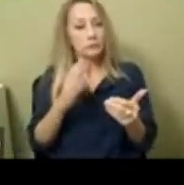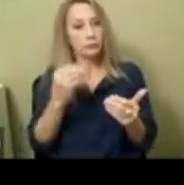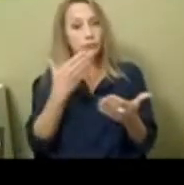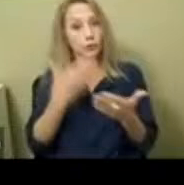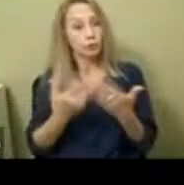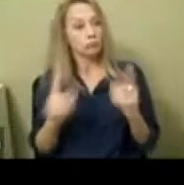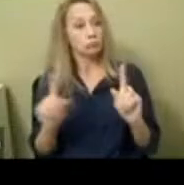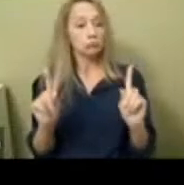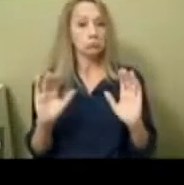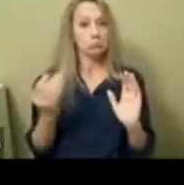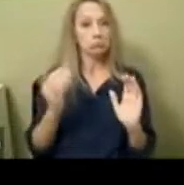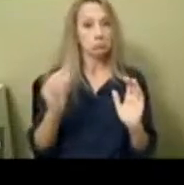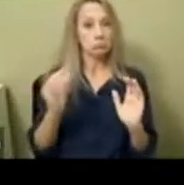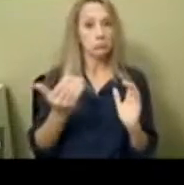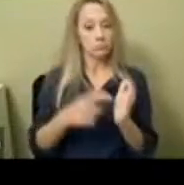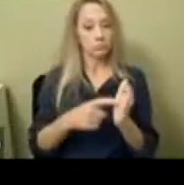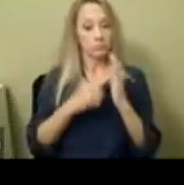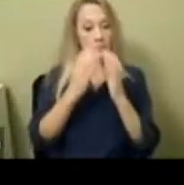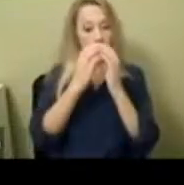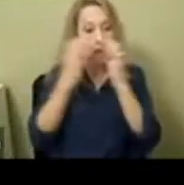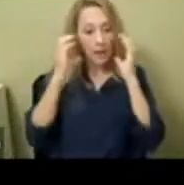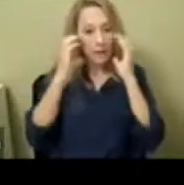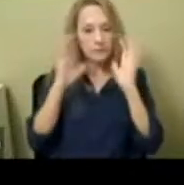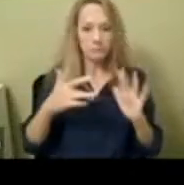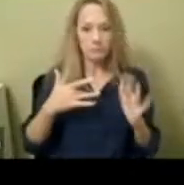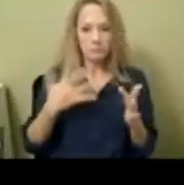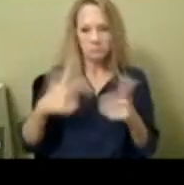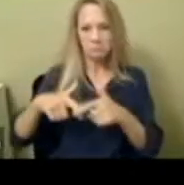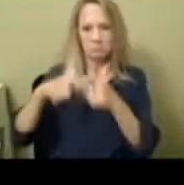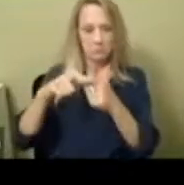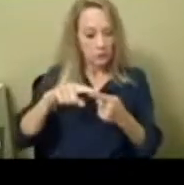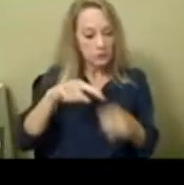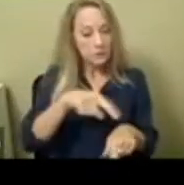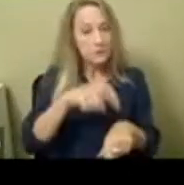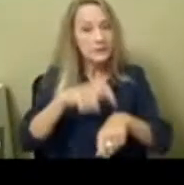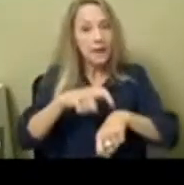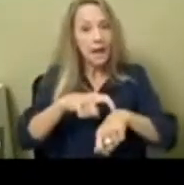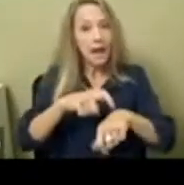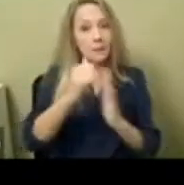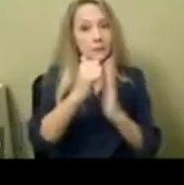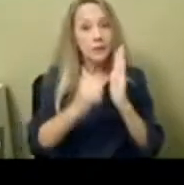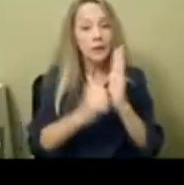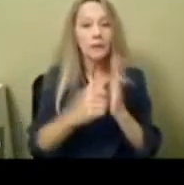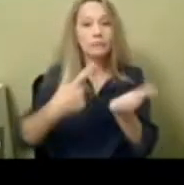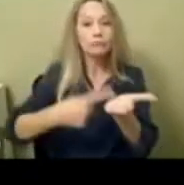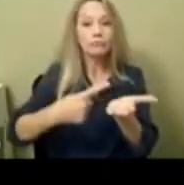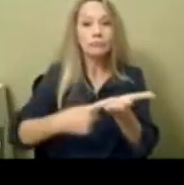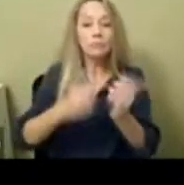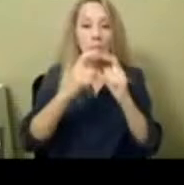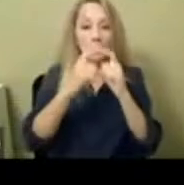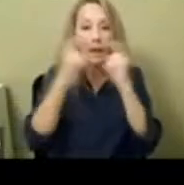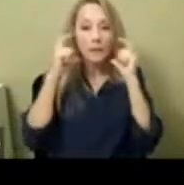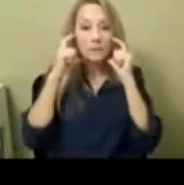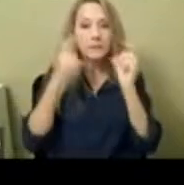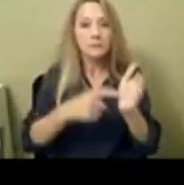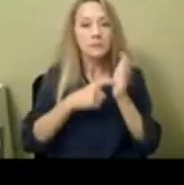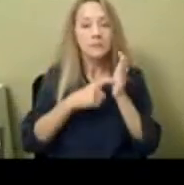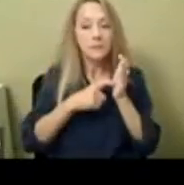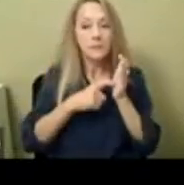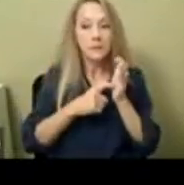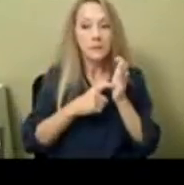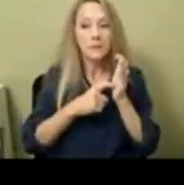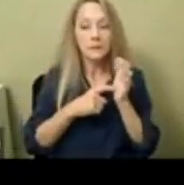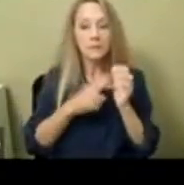When we get down to talking about the mask mandate, I'll pull up the data to show you what the Tennessee Department of Health has seen where when you have a